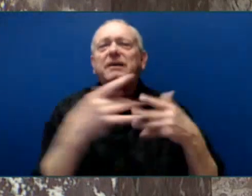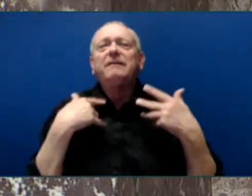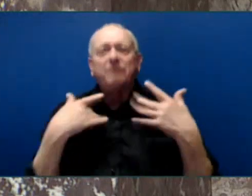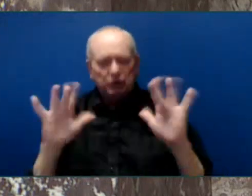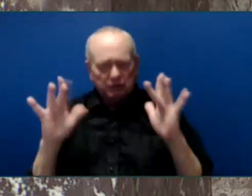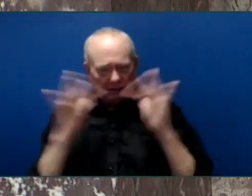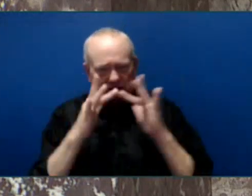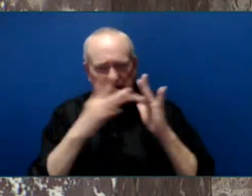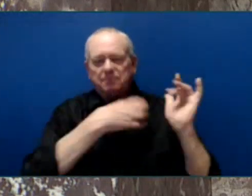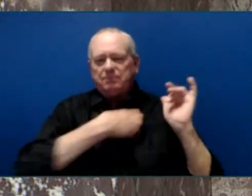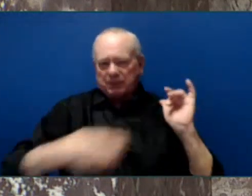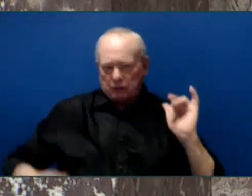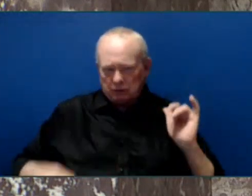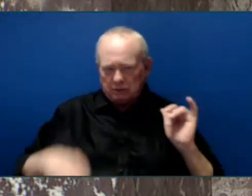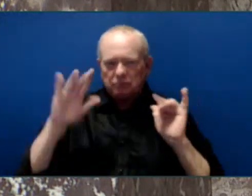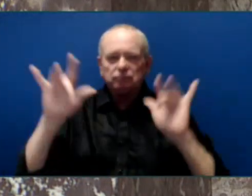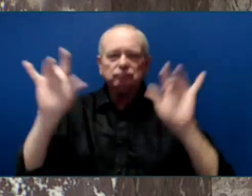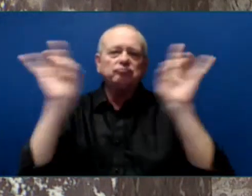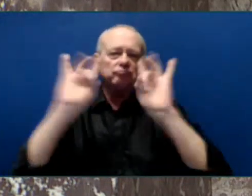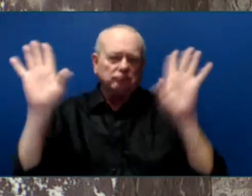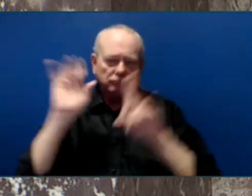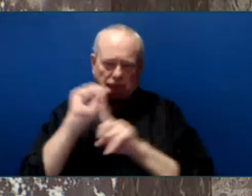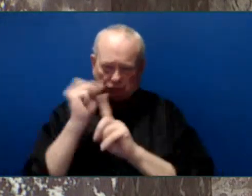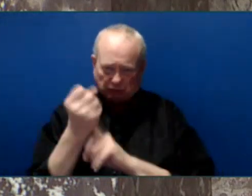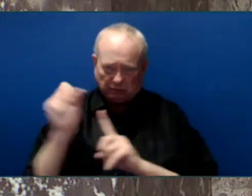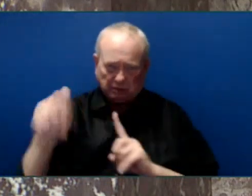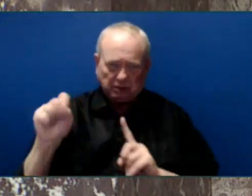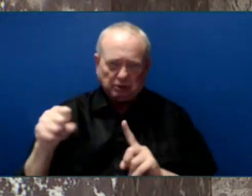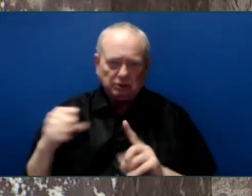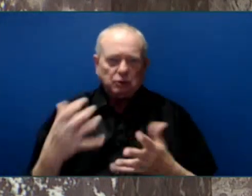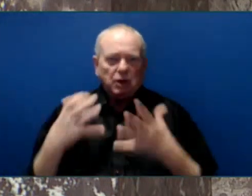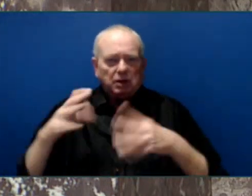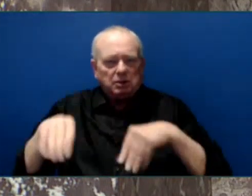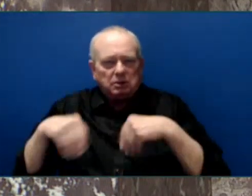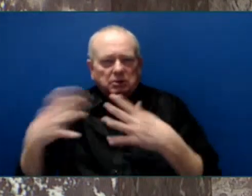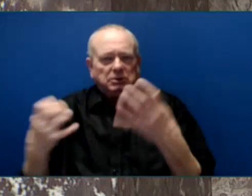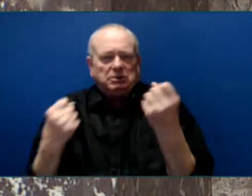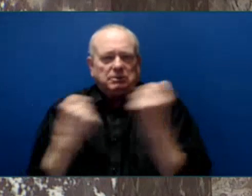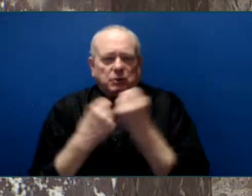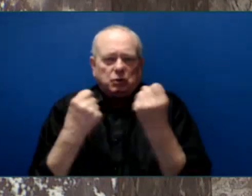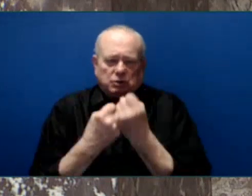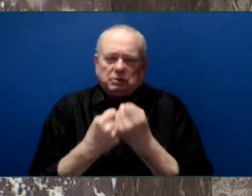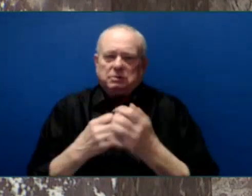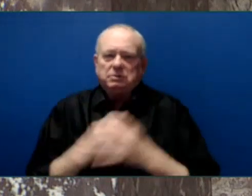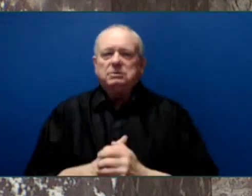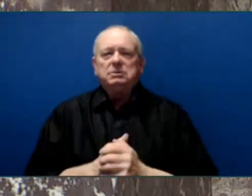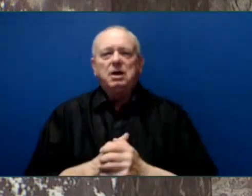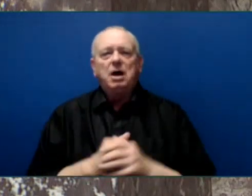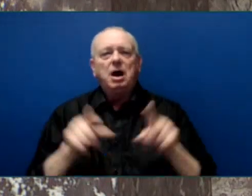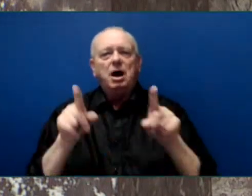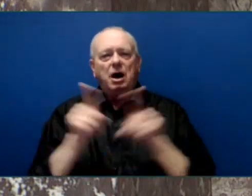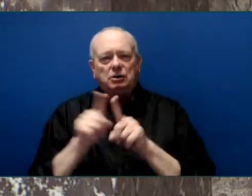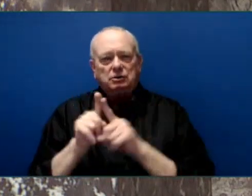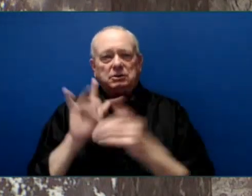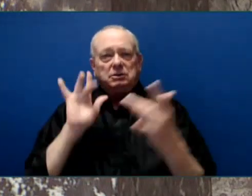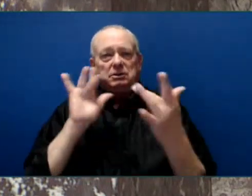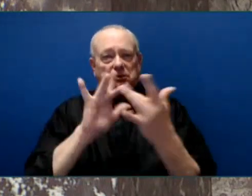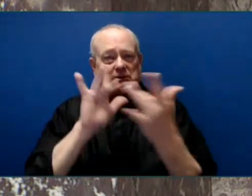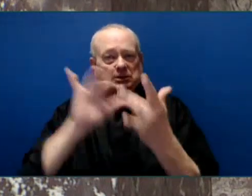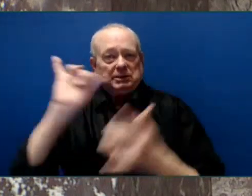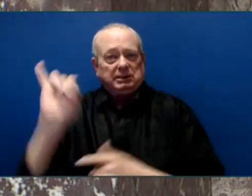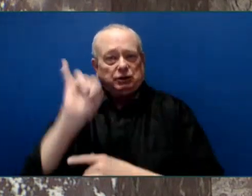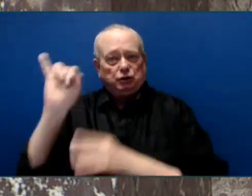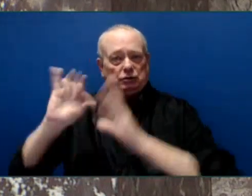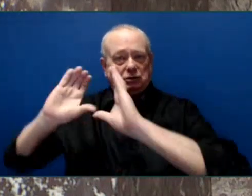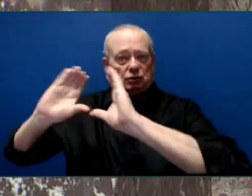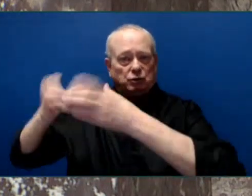can support these individuals. We've also contacted the Insurance Bureau of Canada to find out